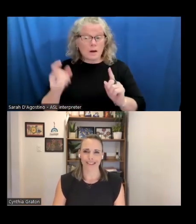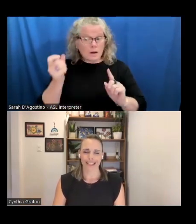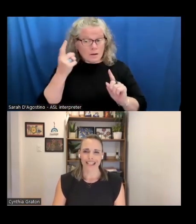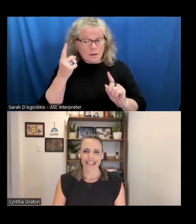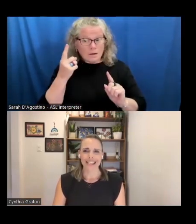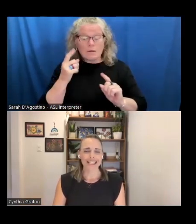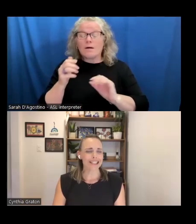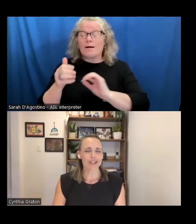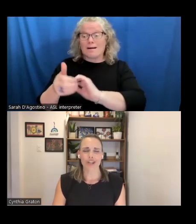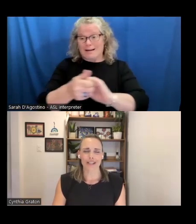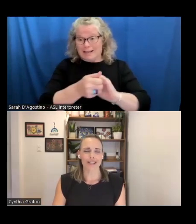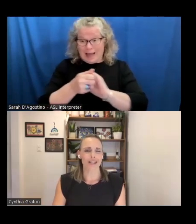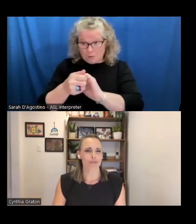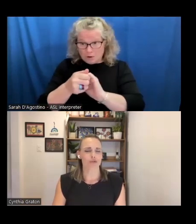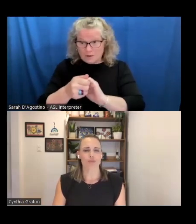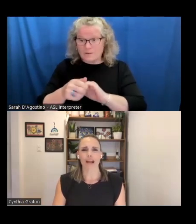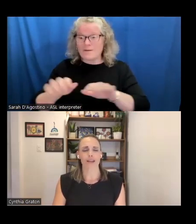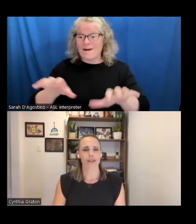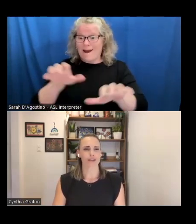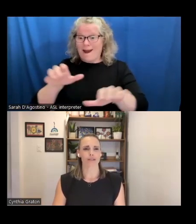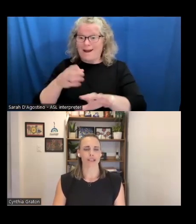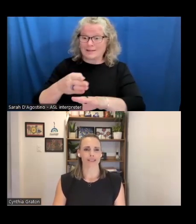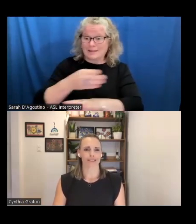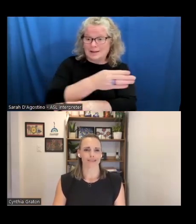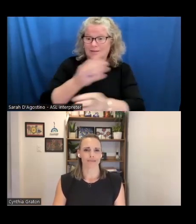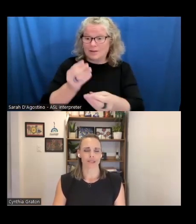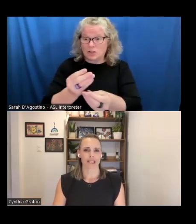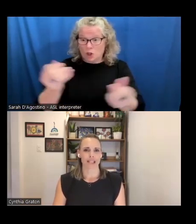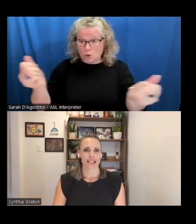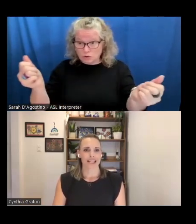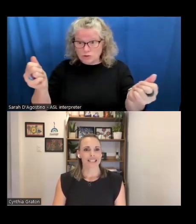solution isn't just some dry theory.